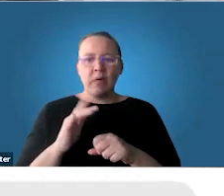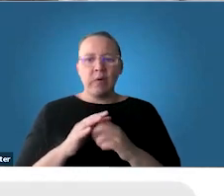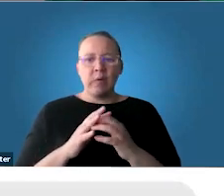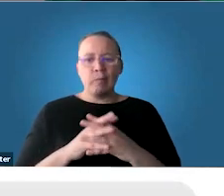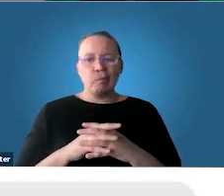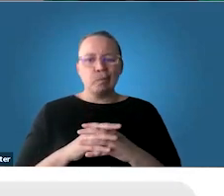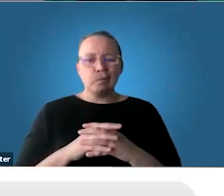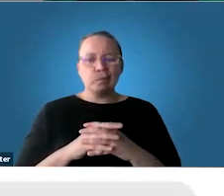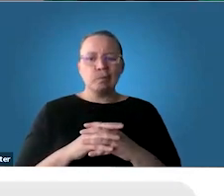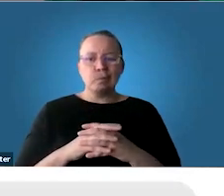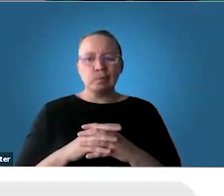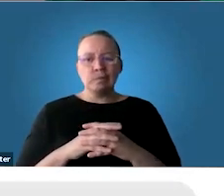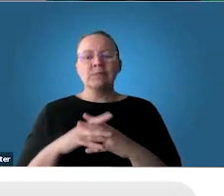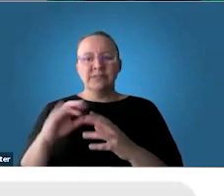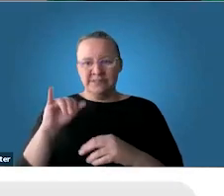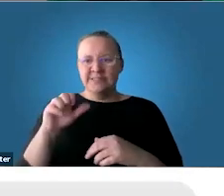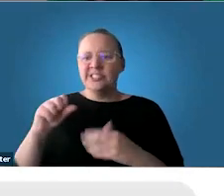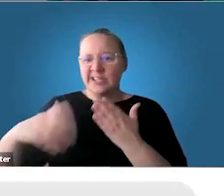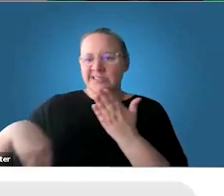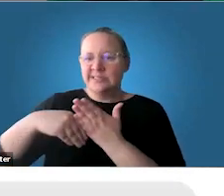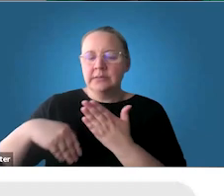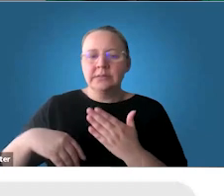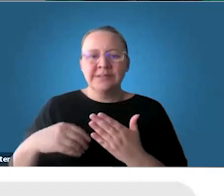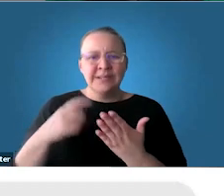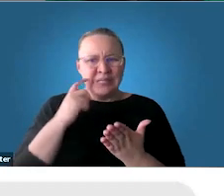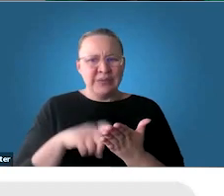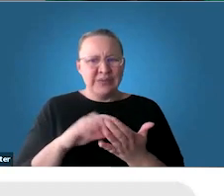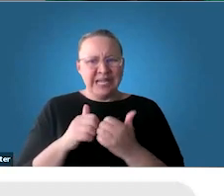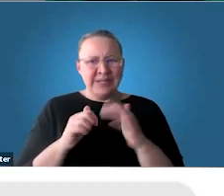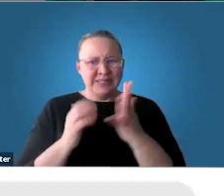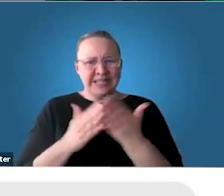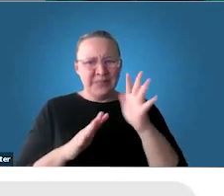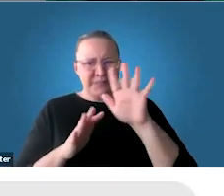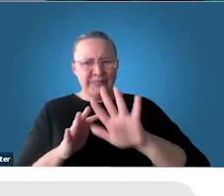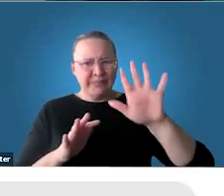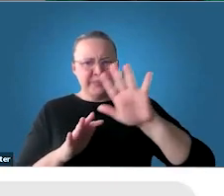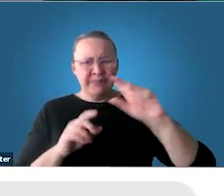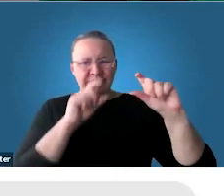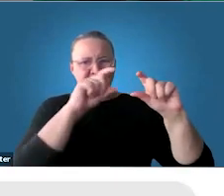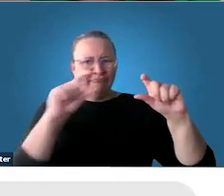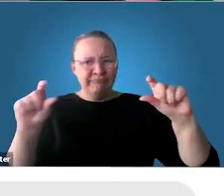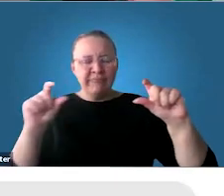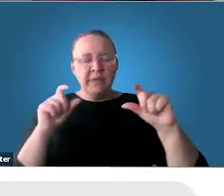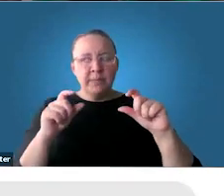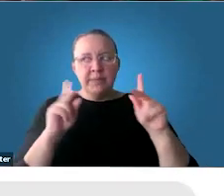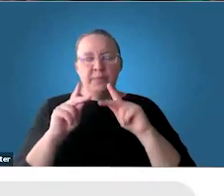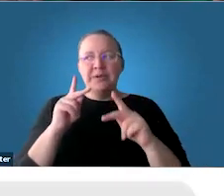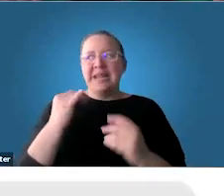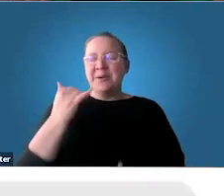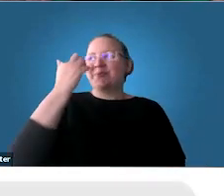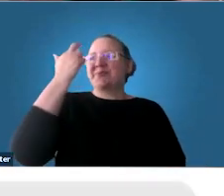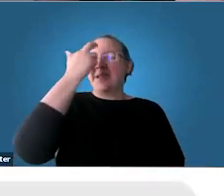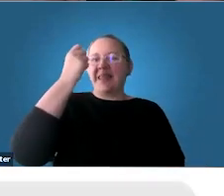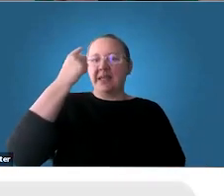Go ahead, Oh, I was Jess. just going to say, Trevor, you're also seeing, I think, how some of this is one of the things we're realizing is when you name a